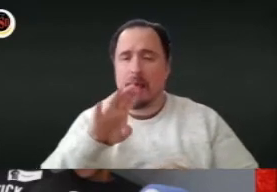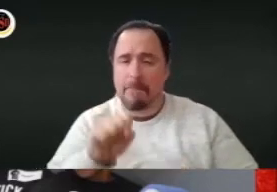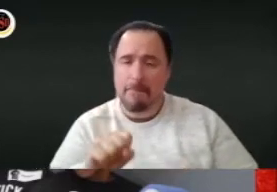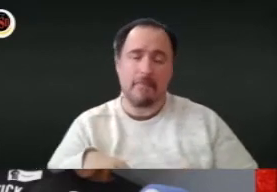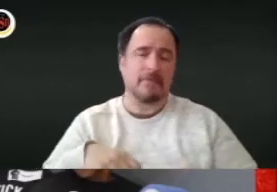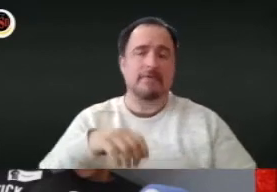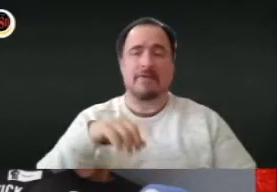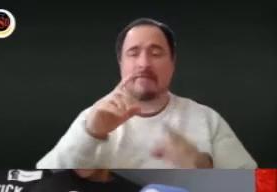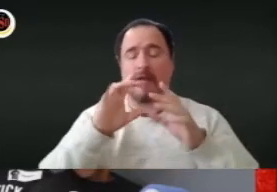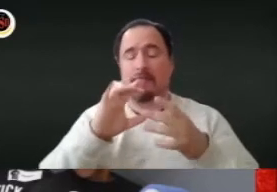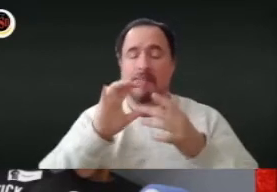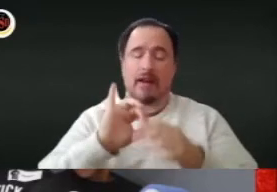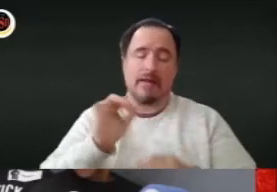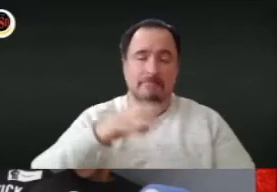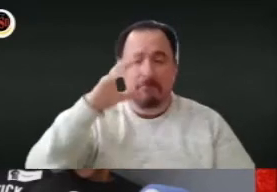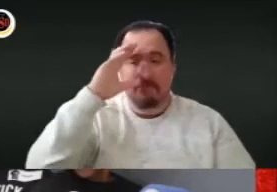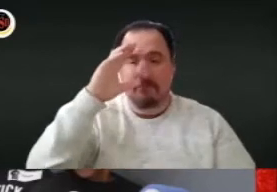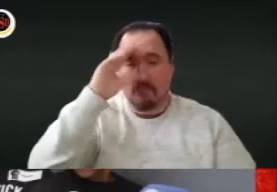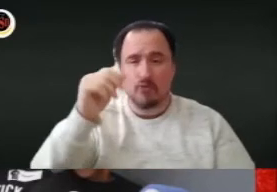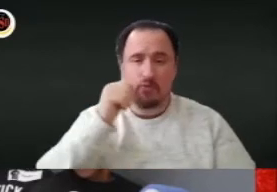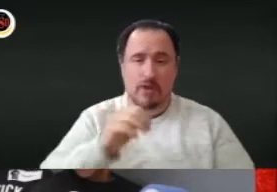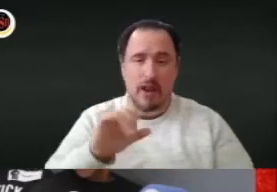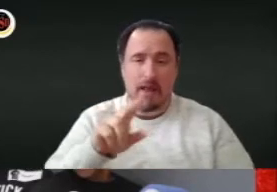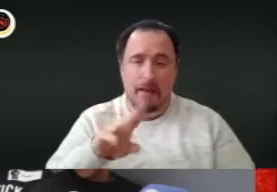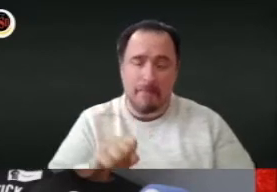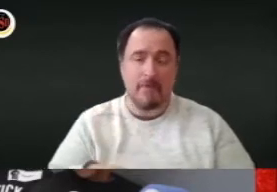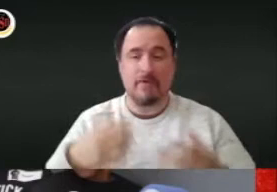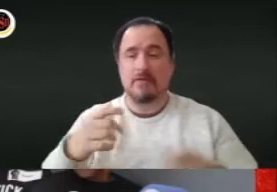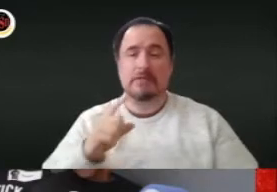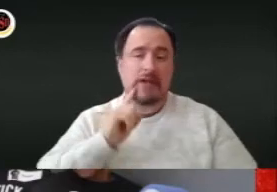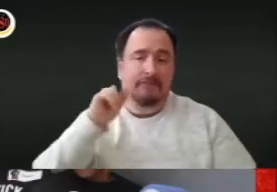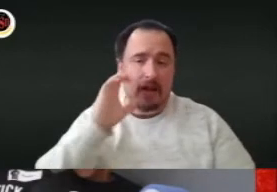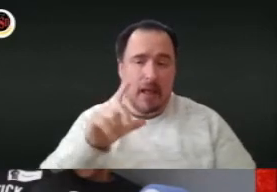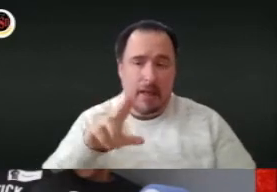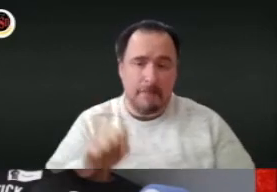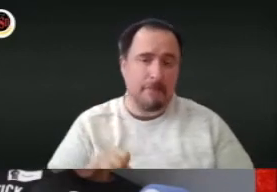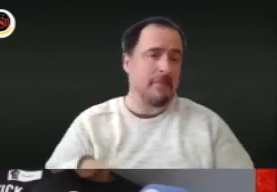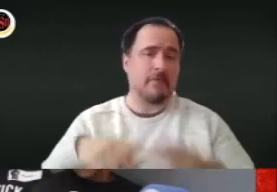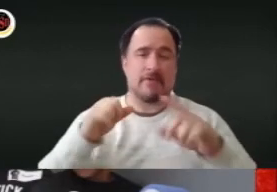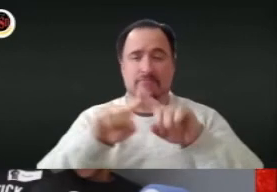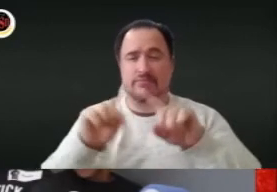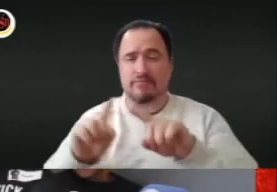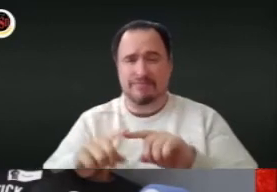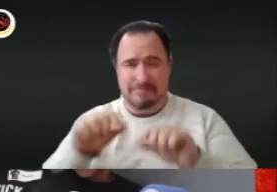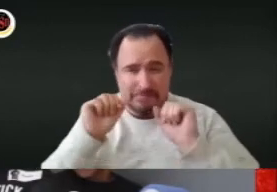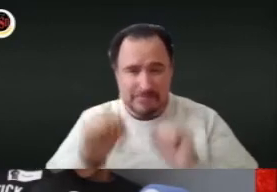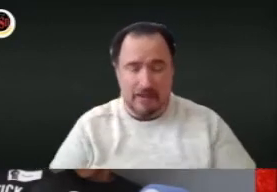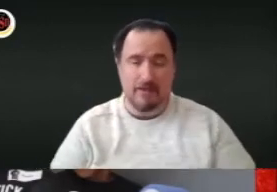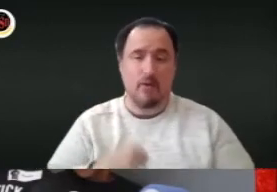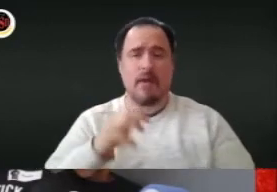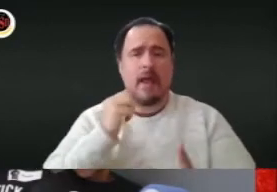There are different clubs that need volunteers, like Boys and Girls Club. Deaf clubs need volunteers. There